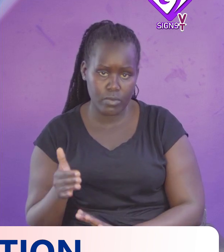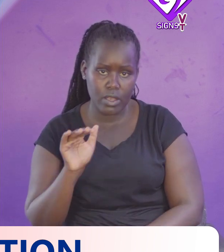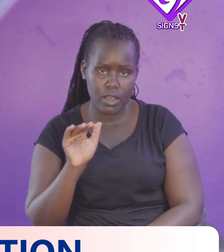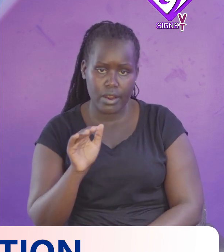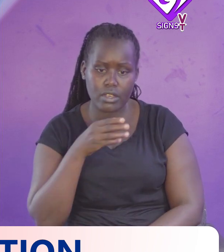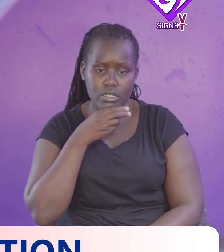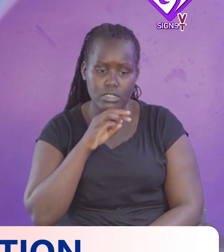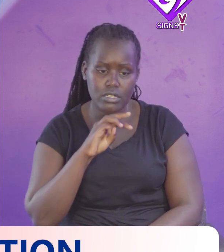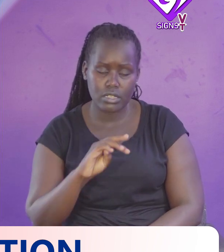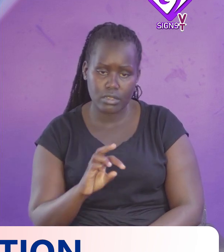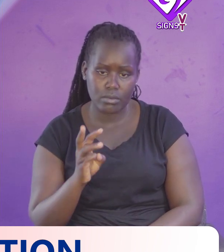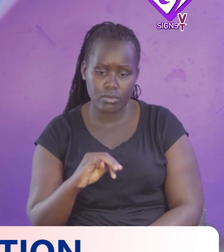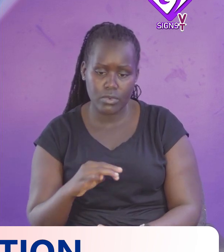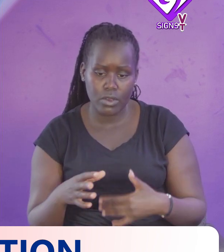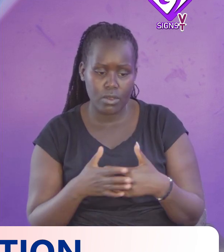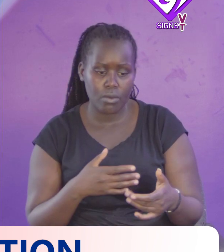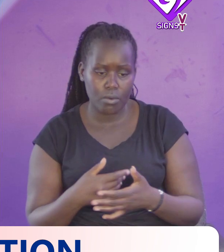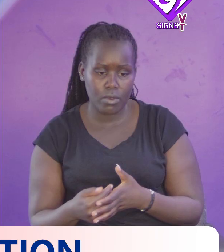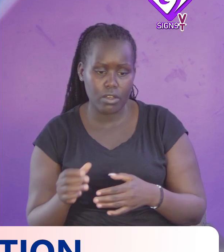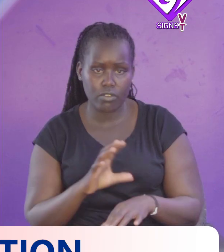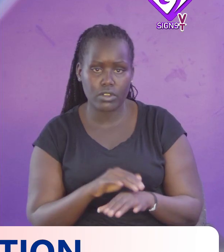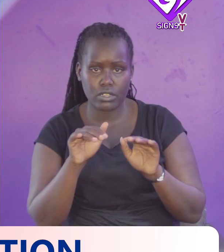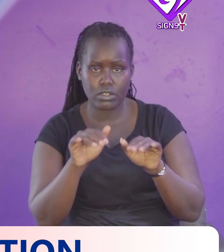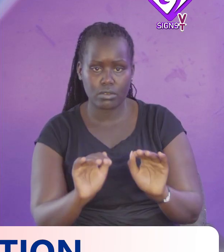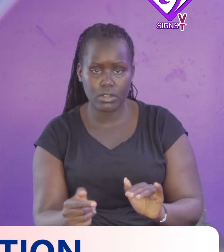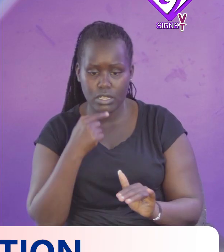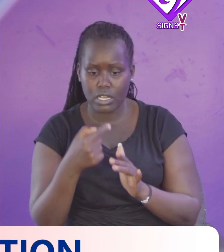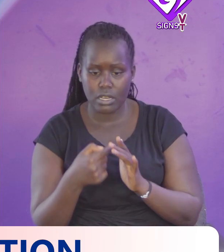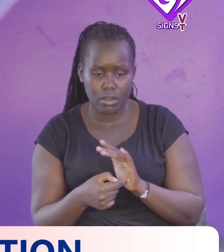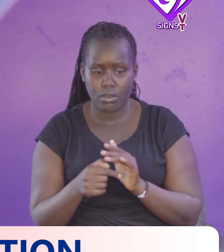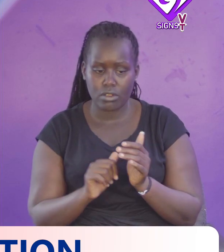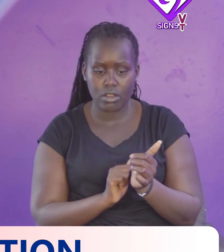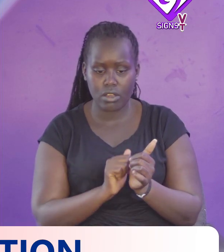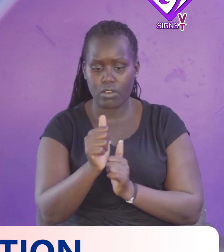him whether we have reached the body. He said, Tulishapita.